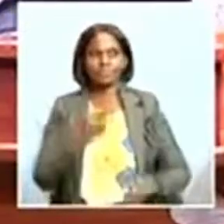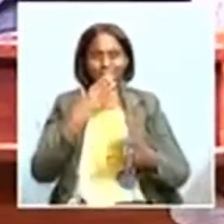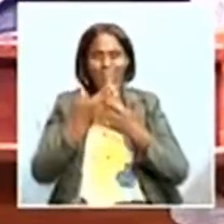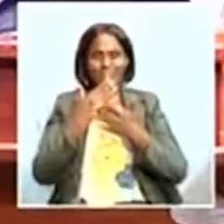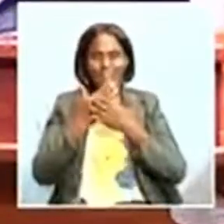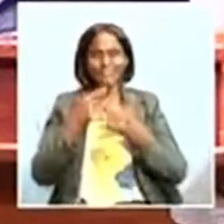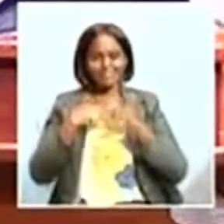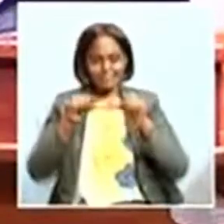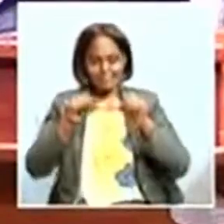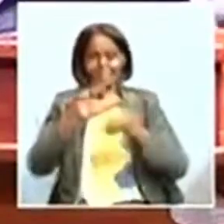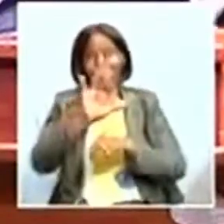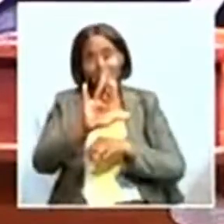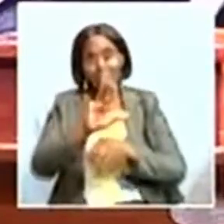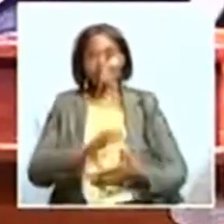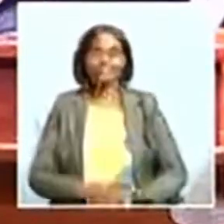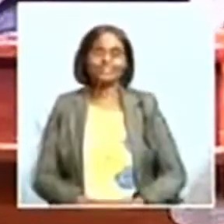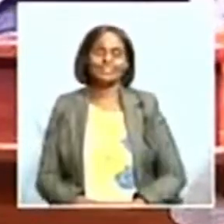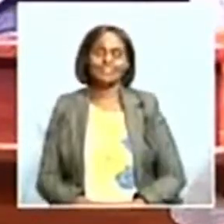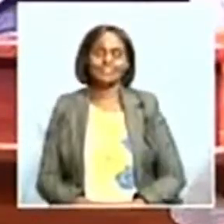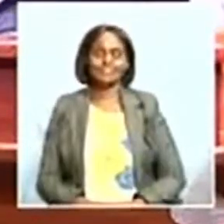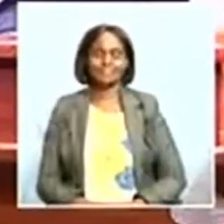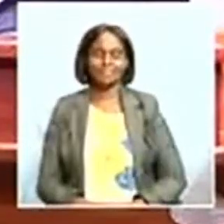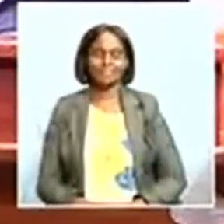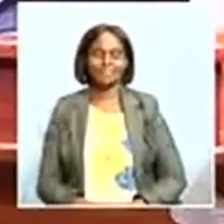I'm still going on.